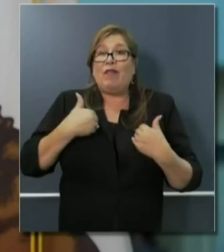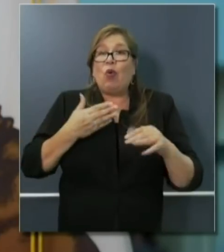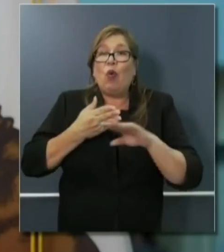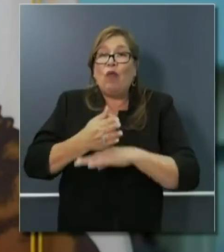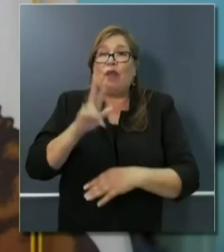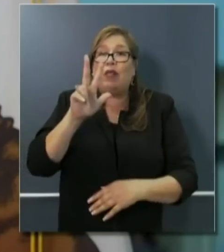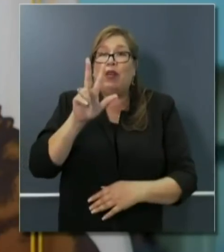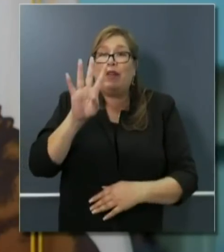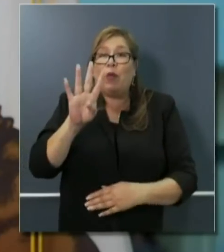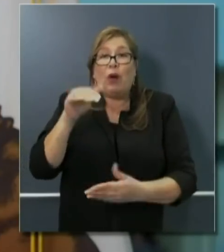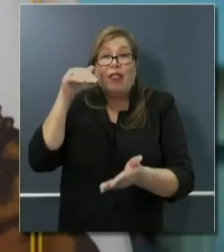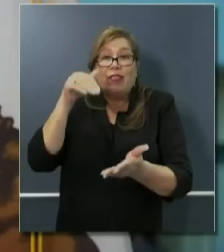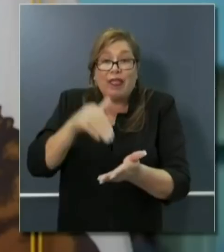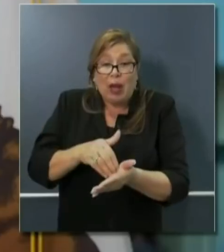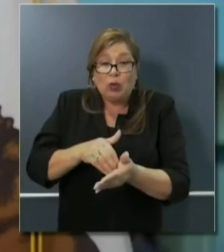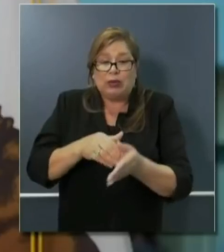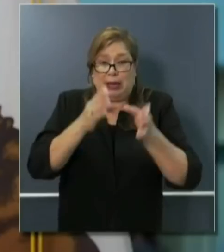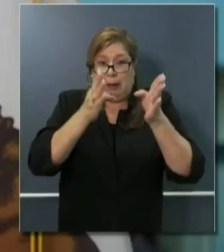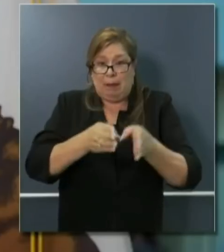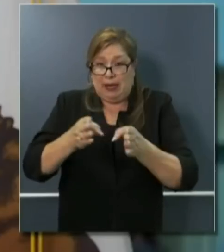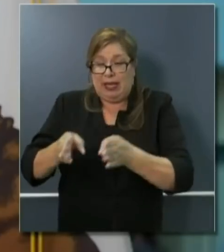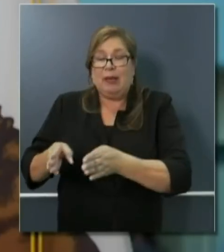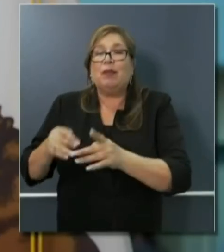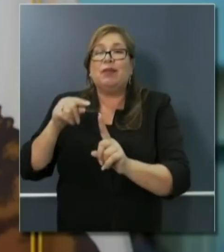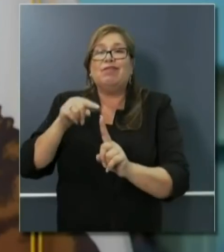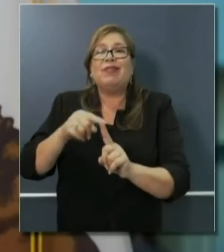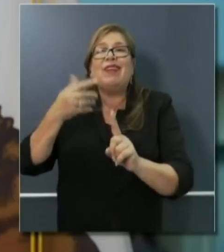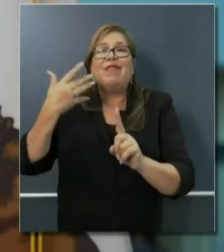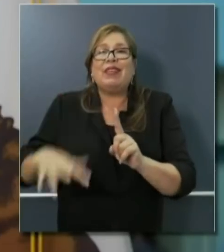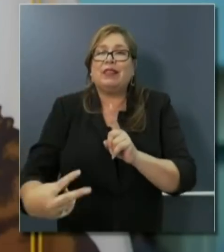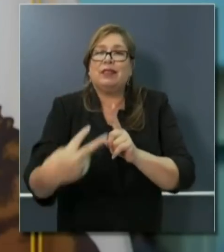people that have signed up on our